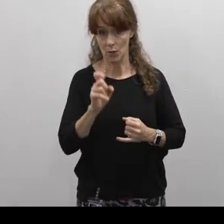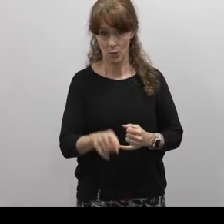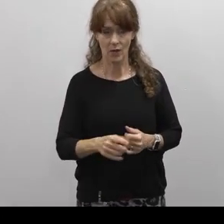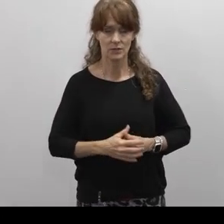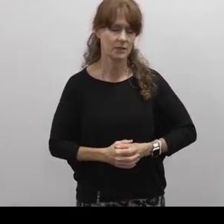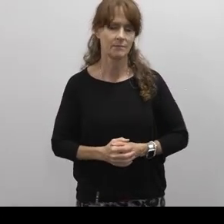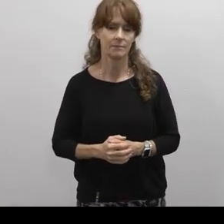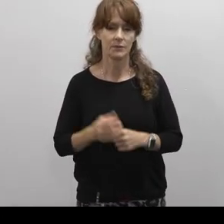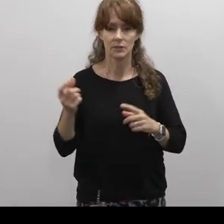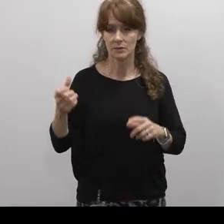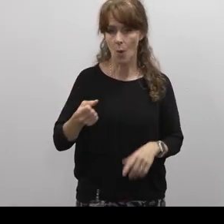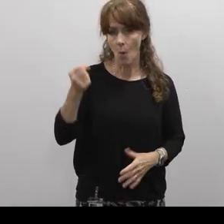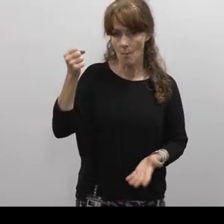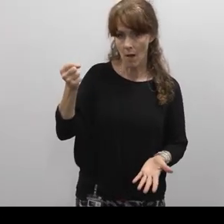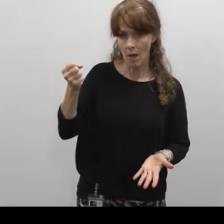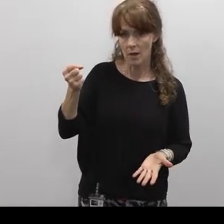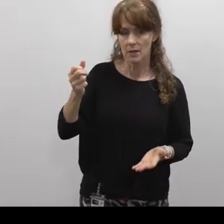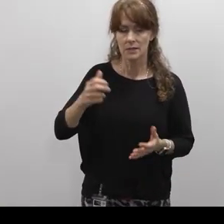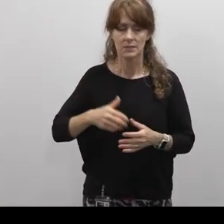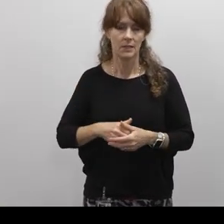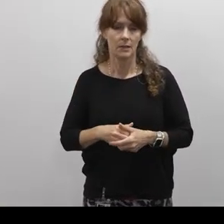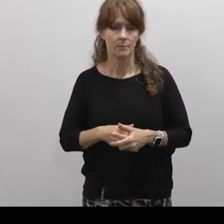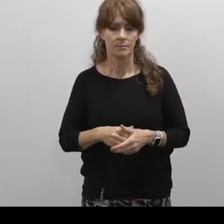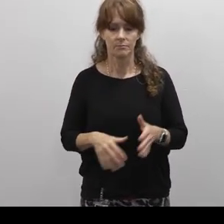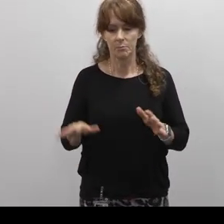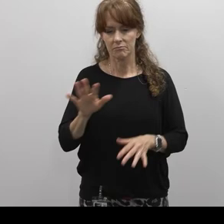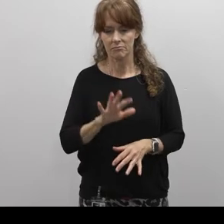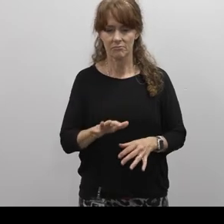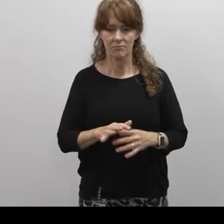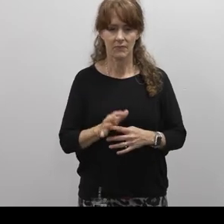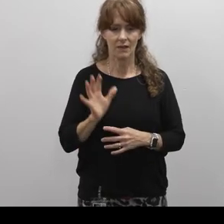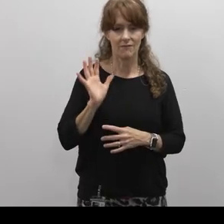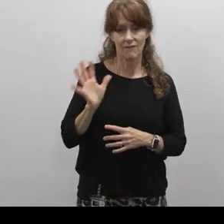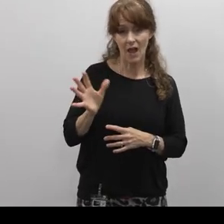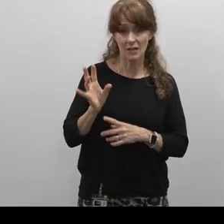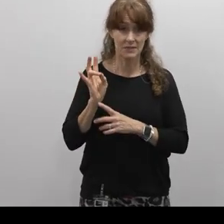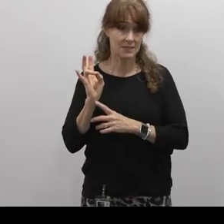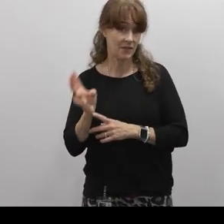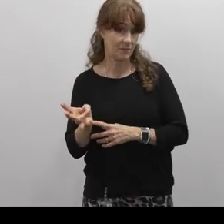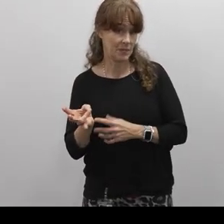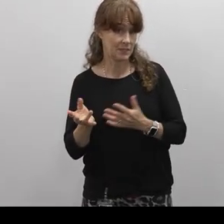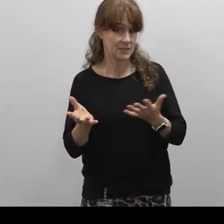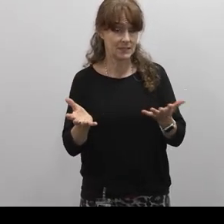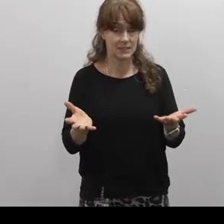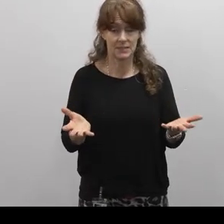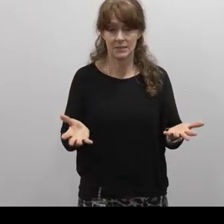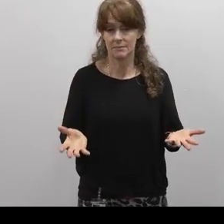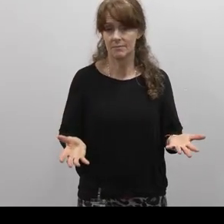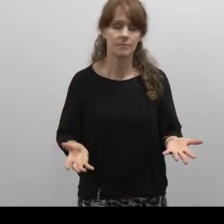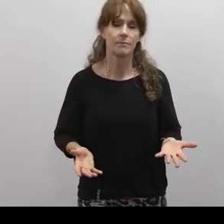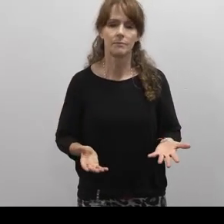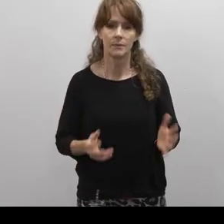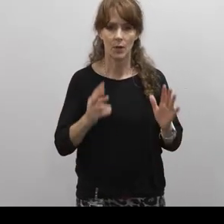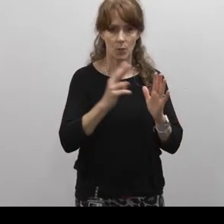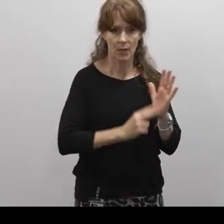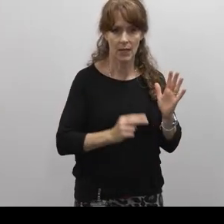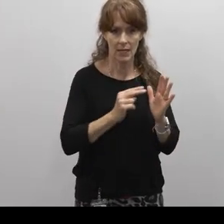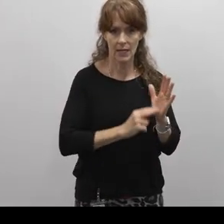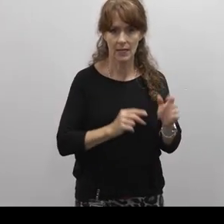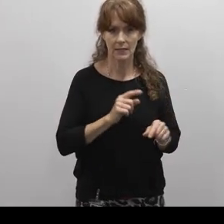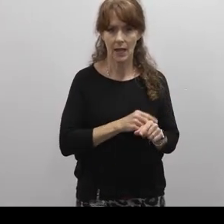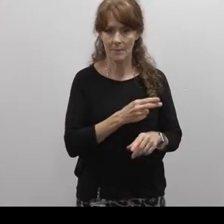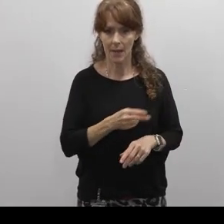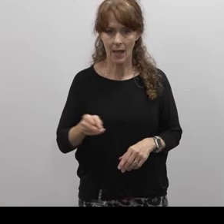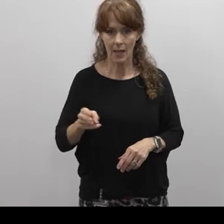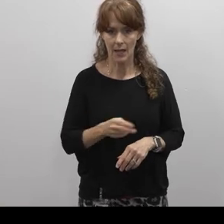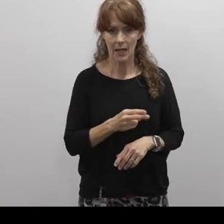take pause and give about 5 to 7 minutes of either reading time, highlighting